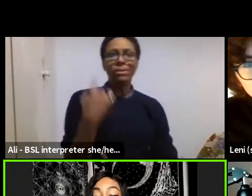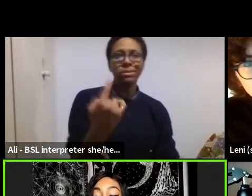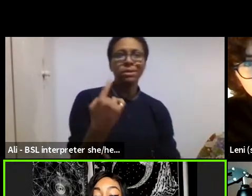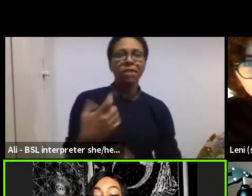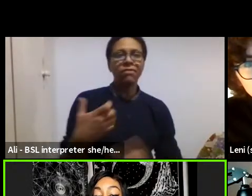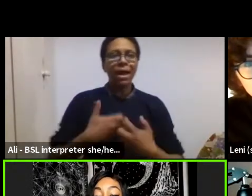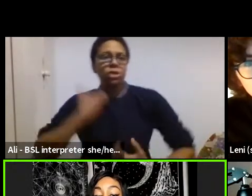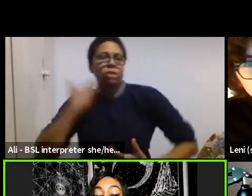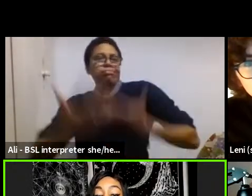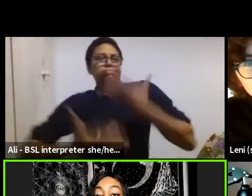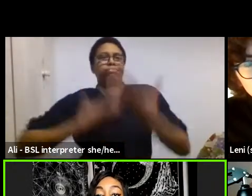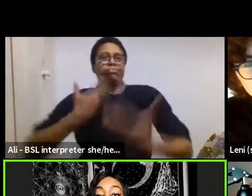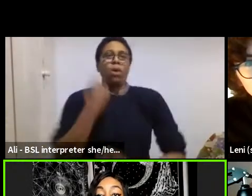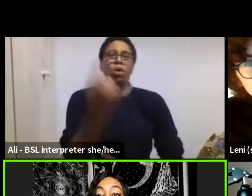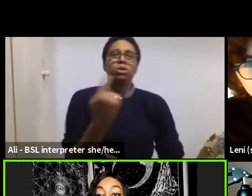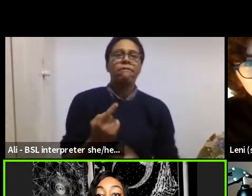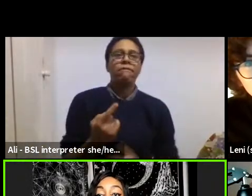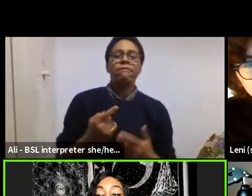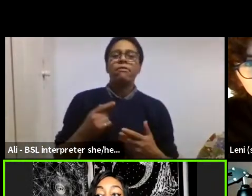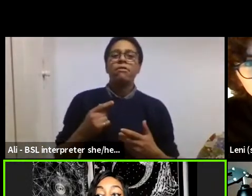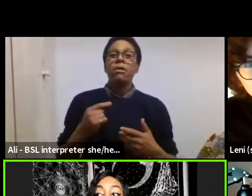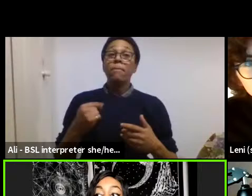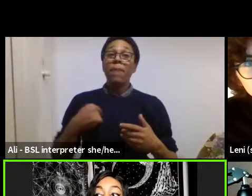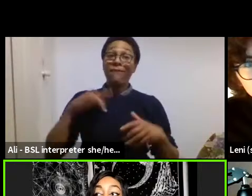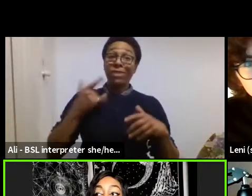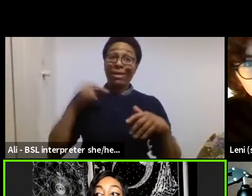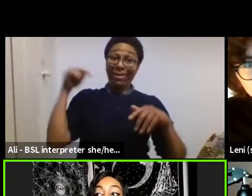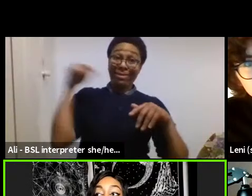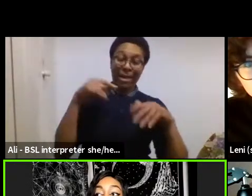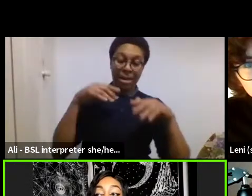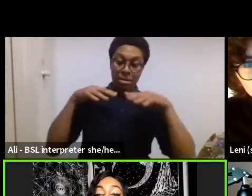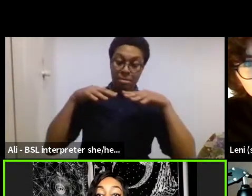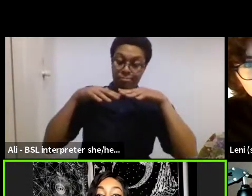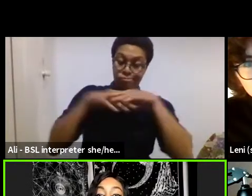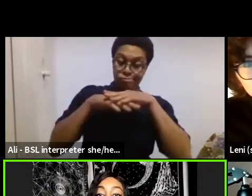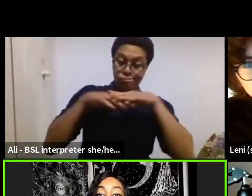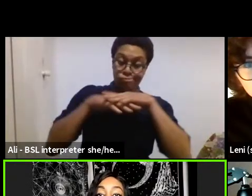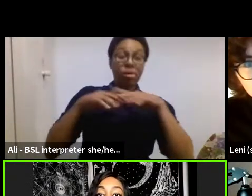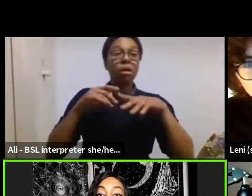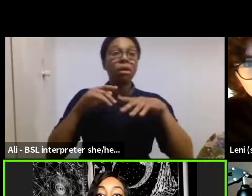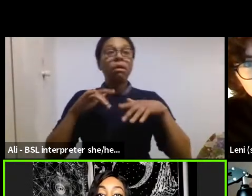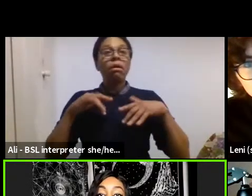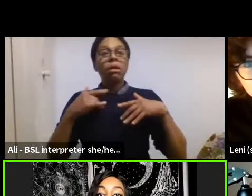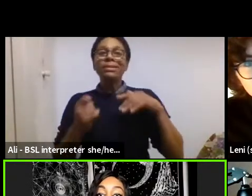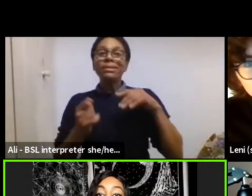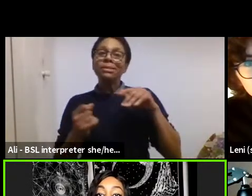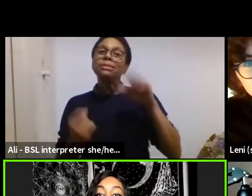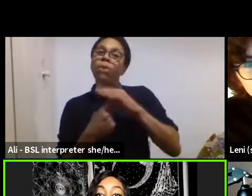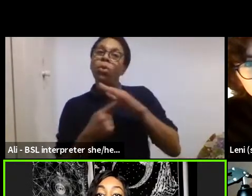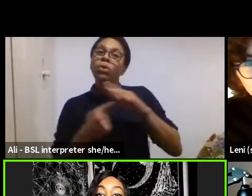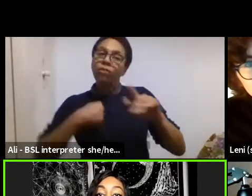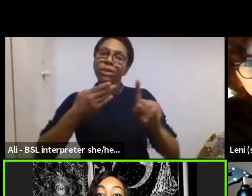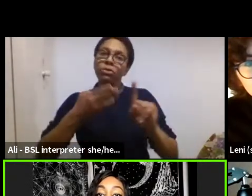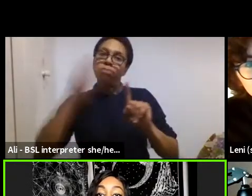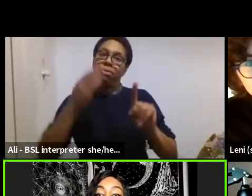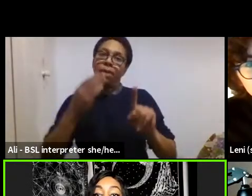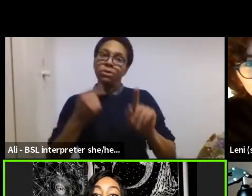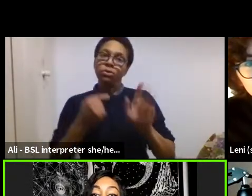So it's an intersection I think is important to acknowledge. And I'm glad that I'm kind of working to fill that